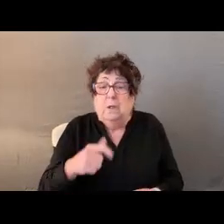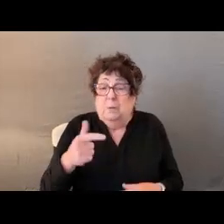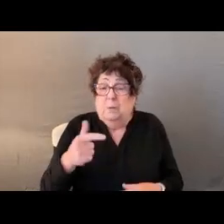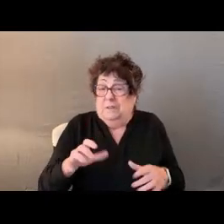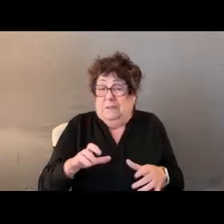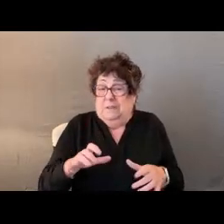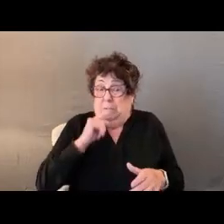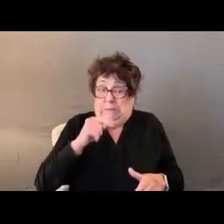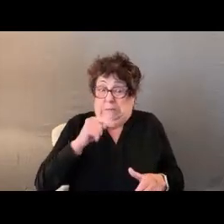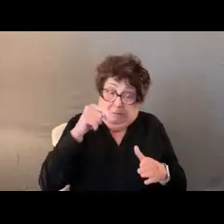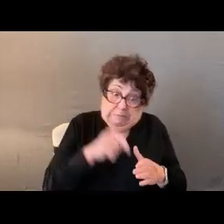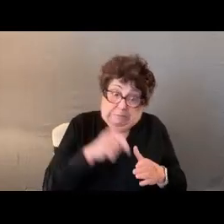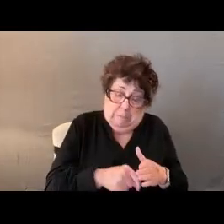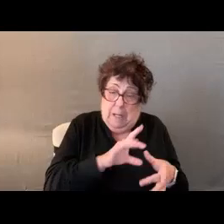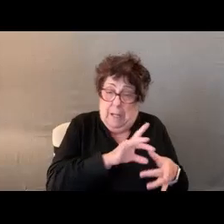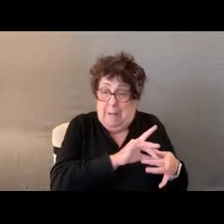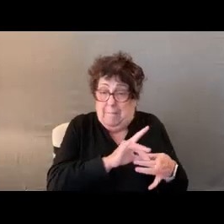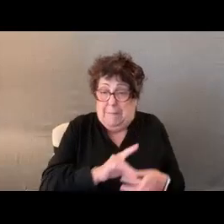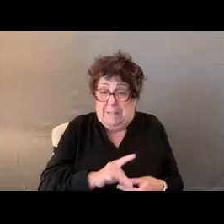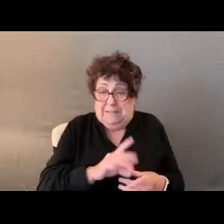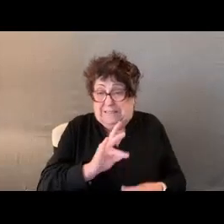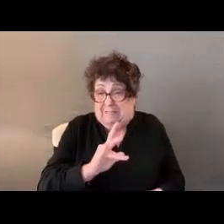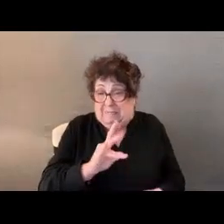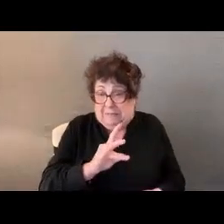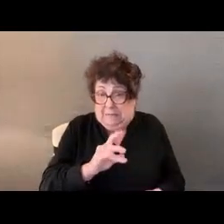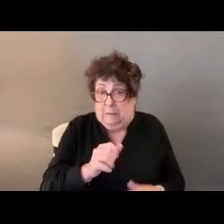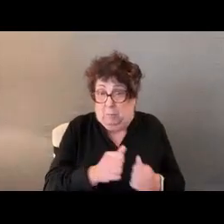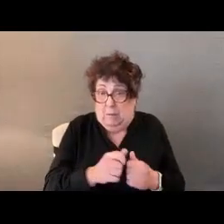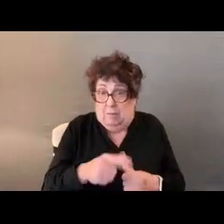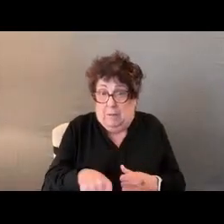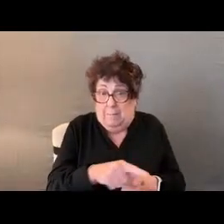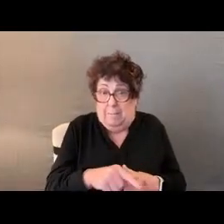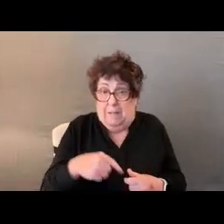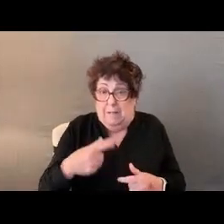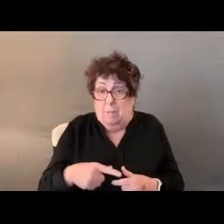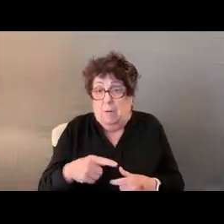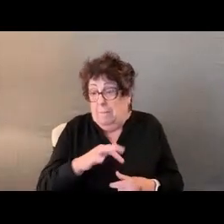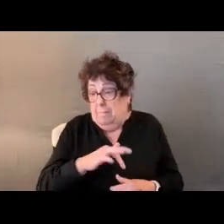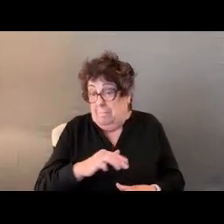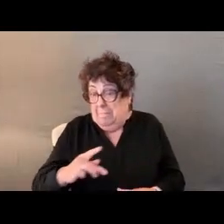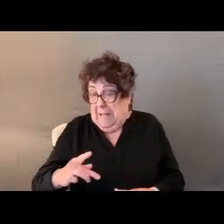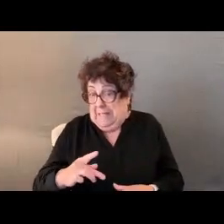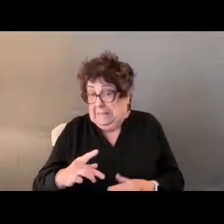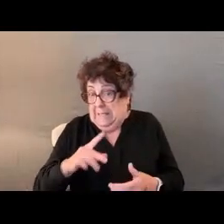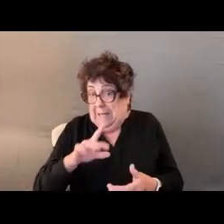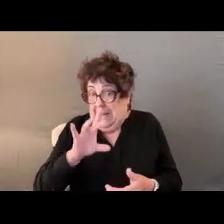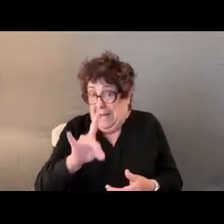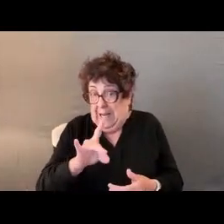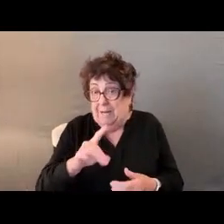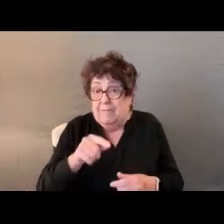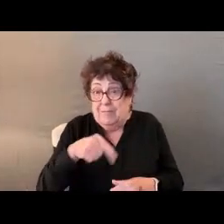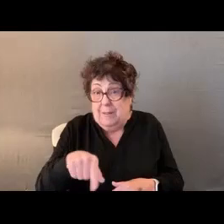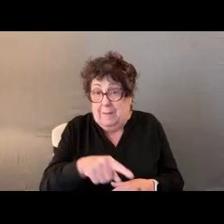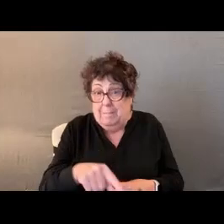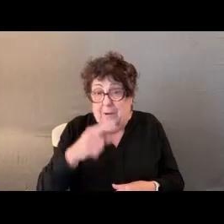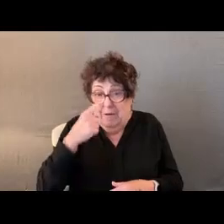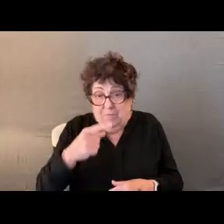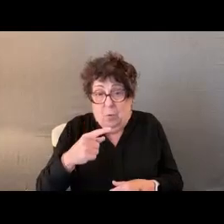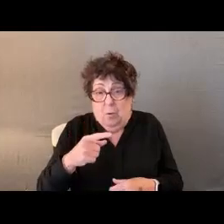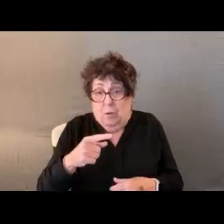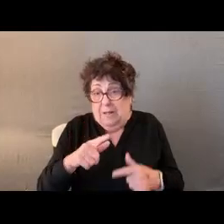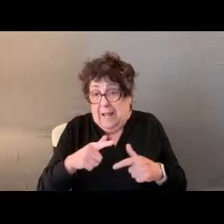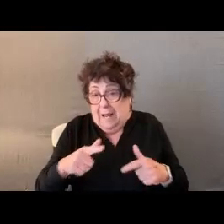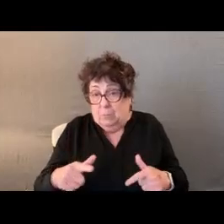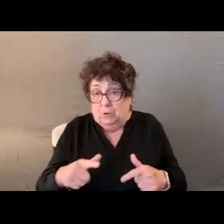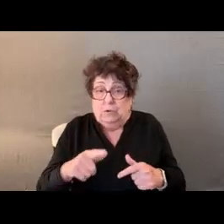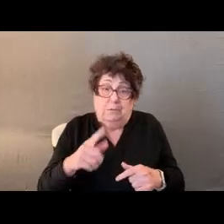and then we went back to about 8 of them specifically to do deep dives on language and disability access later. So that's one thing that may not apply to everybody, but there may